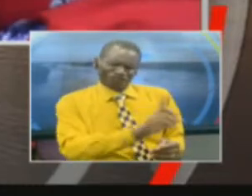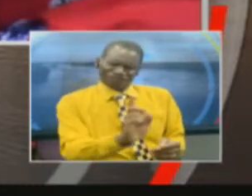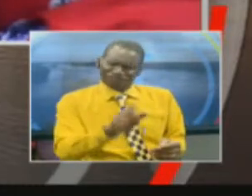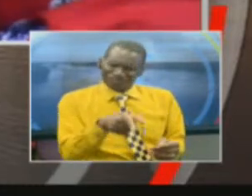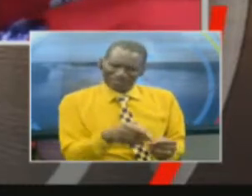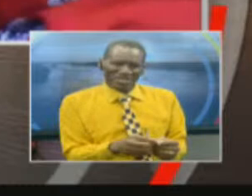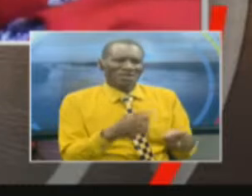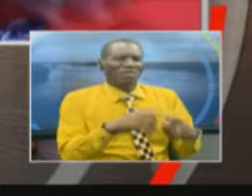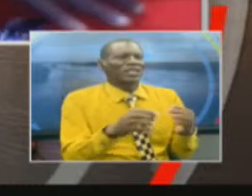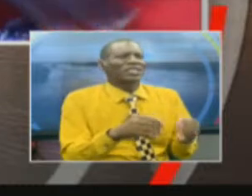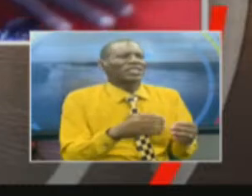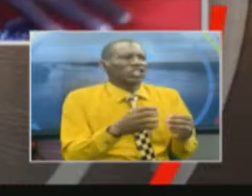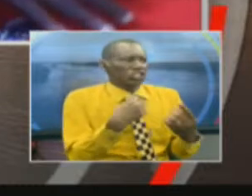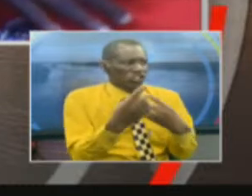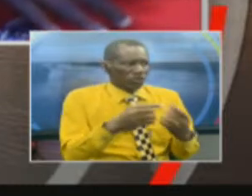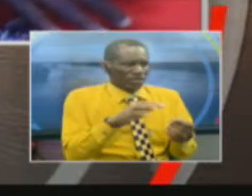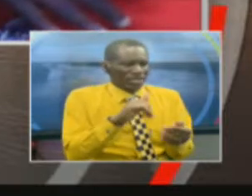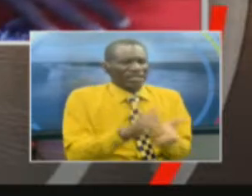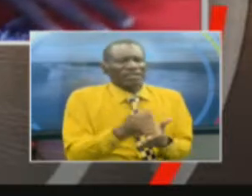in that talking in that manner,